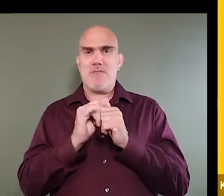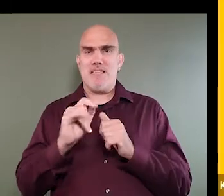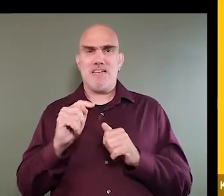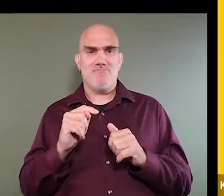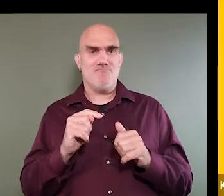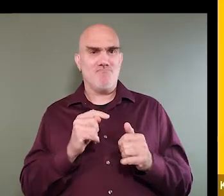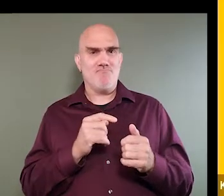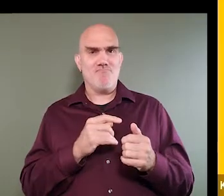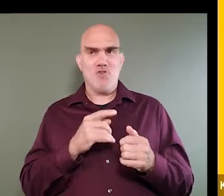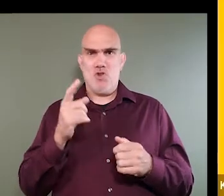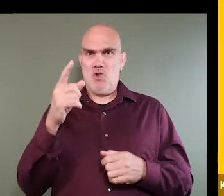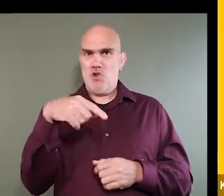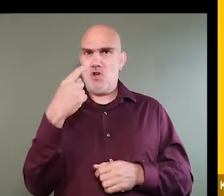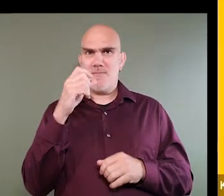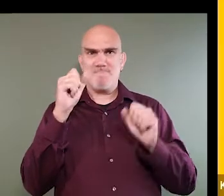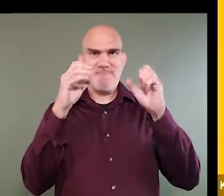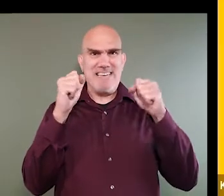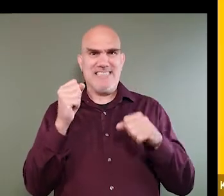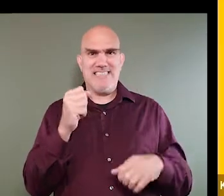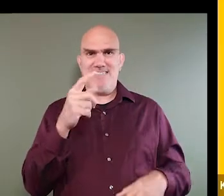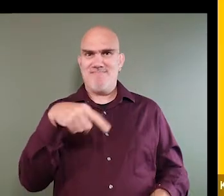You guys are looking amazing.